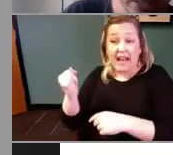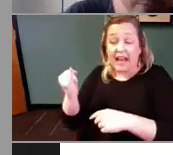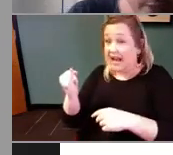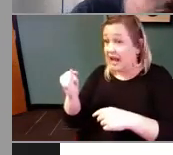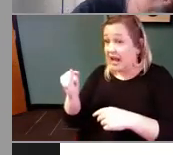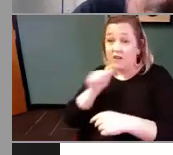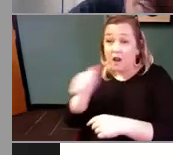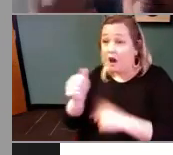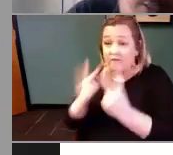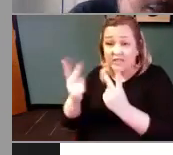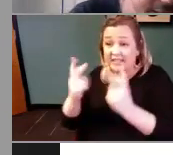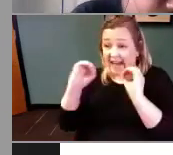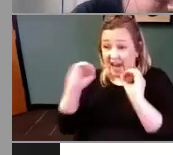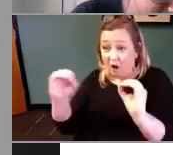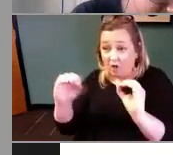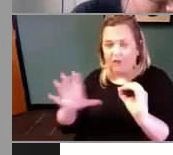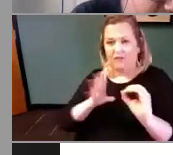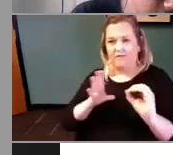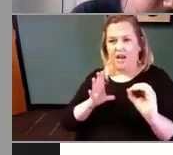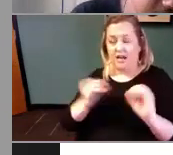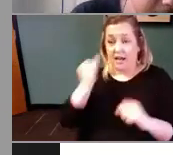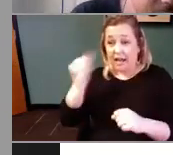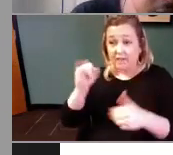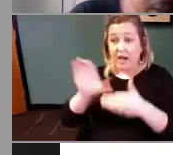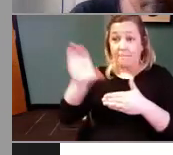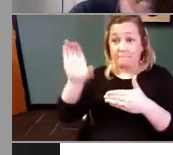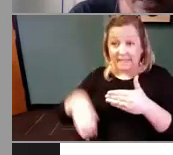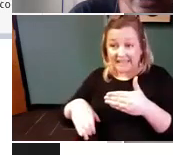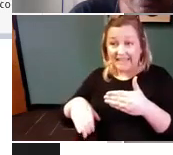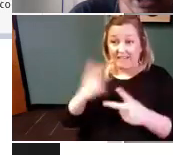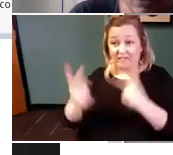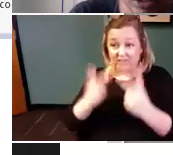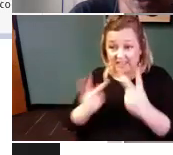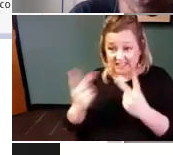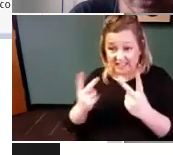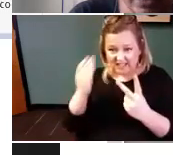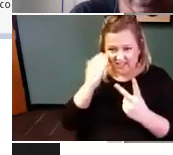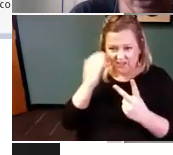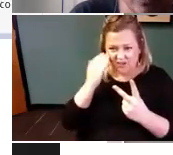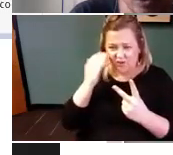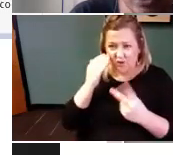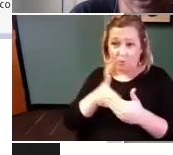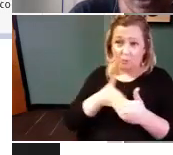fine. If it is completely visited, as we had that particular example where this particular